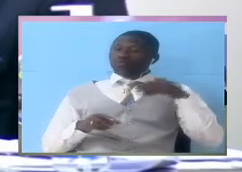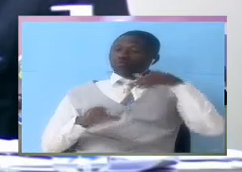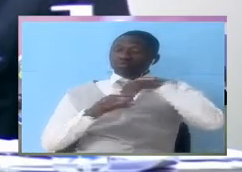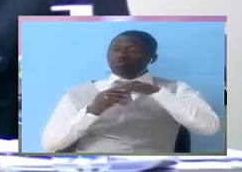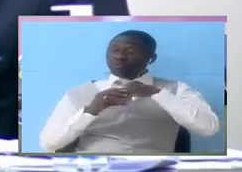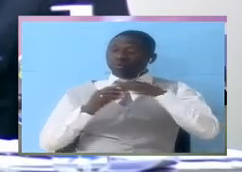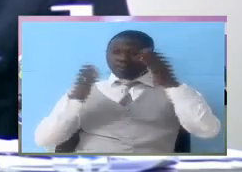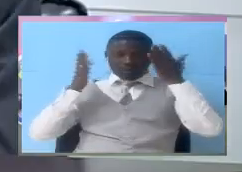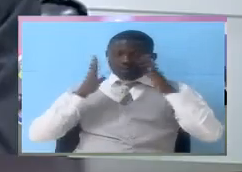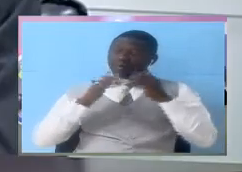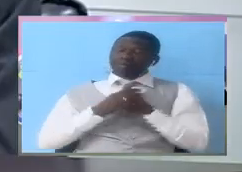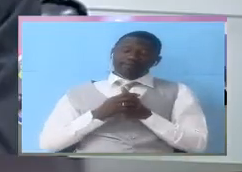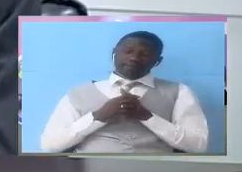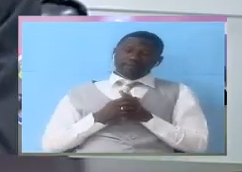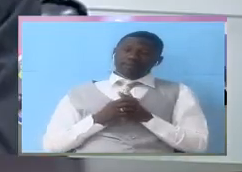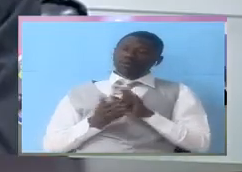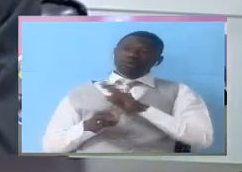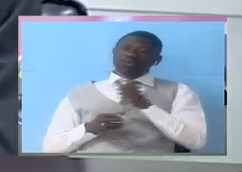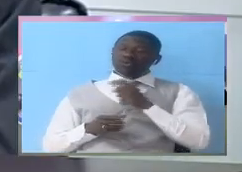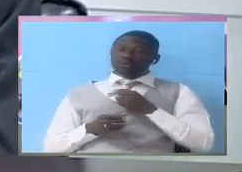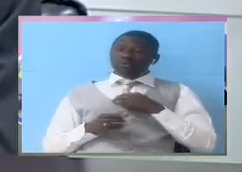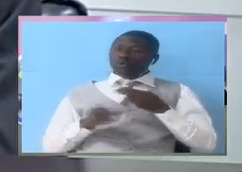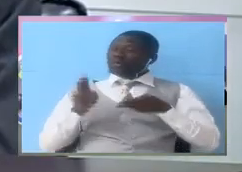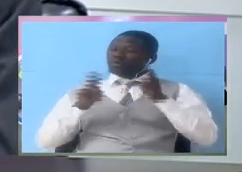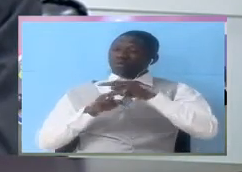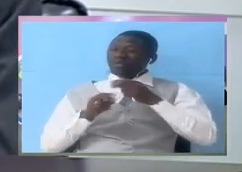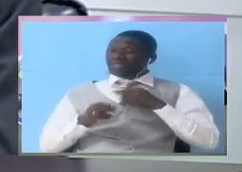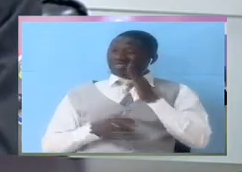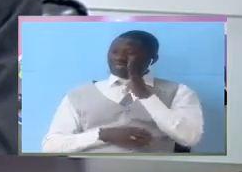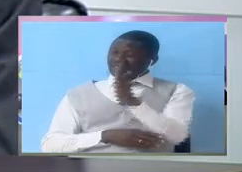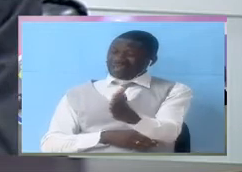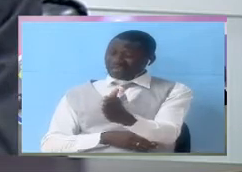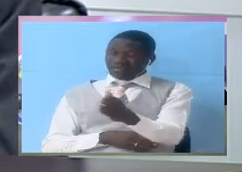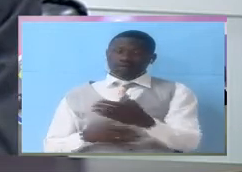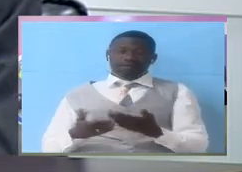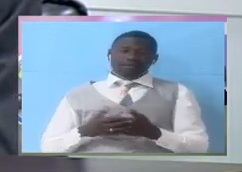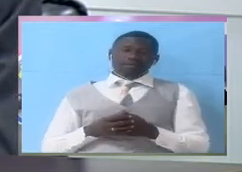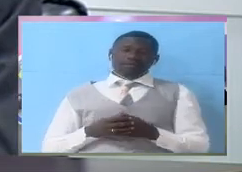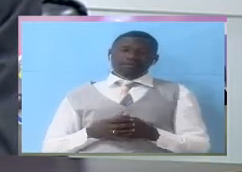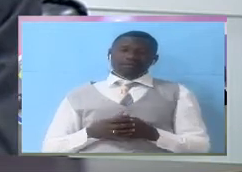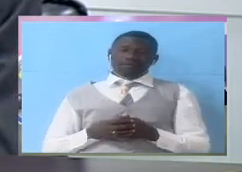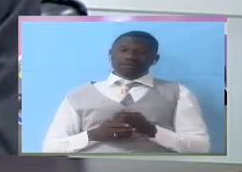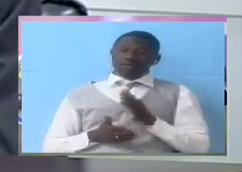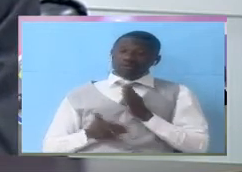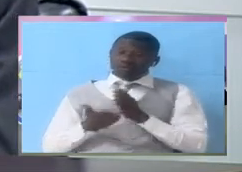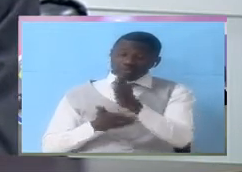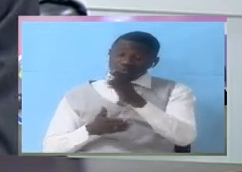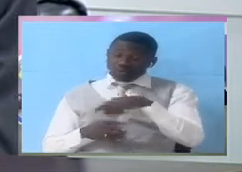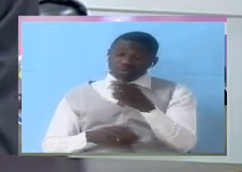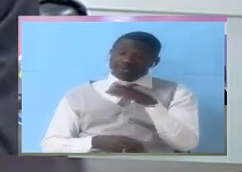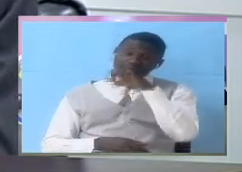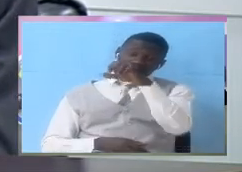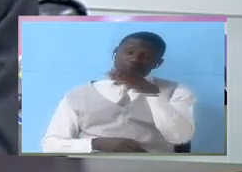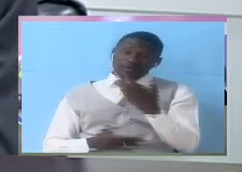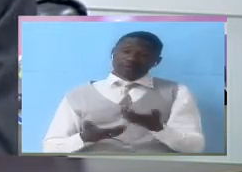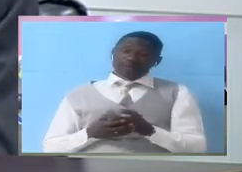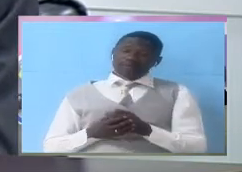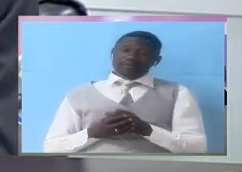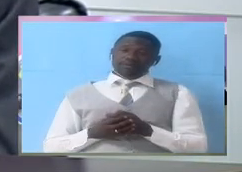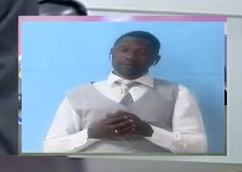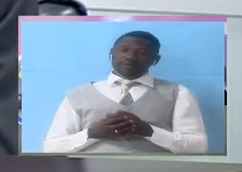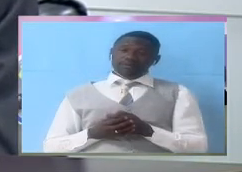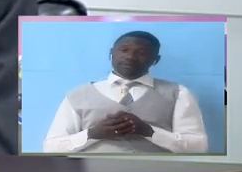duggal seeni borom waye nekul report bo xamne da fa jaar ci yoon. True or false? Degal wala deet? He wanted incriminatory reports,